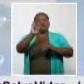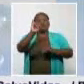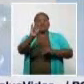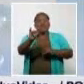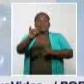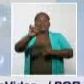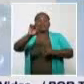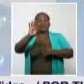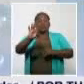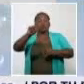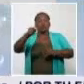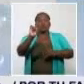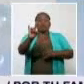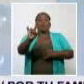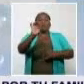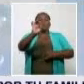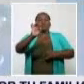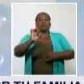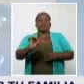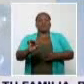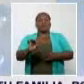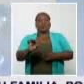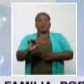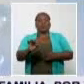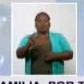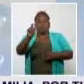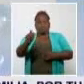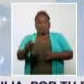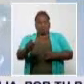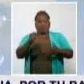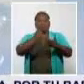68.9% of the confirmed cases in Cuba.